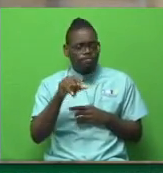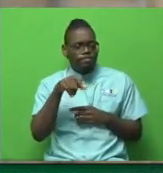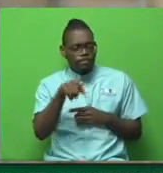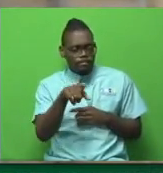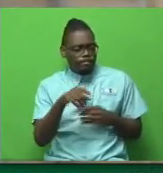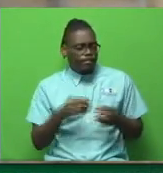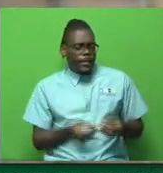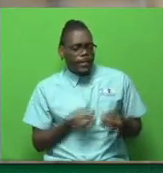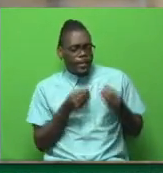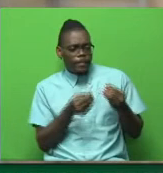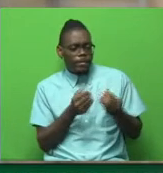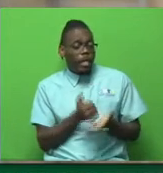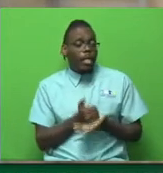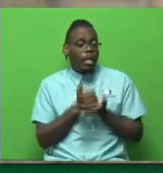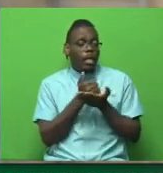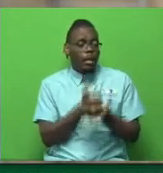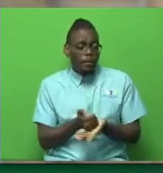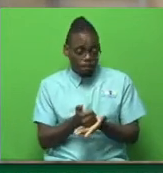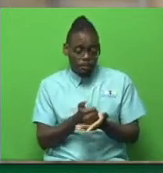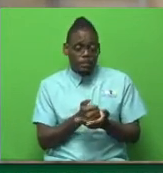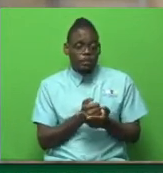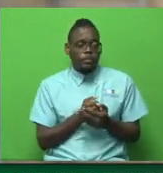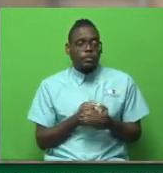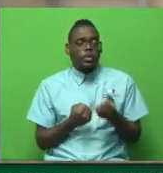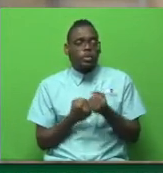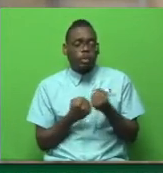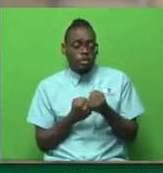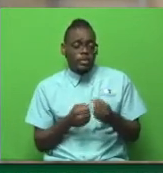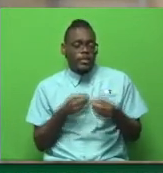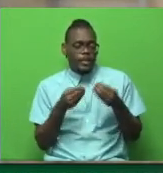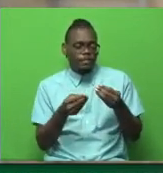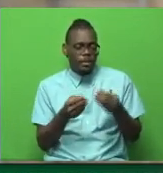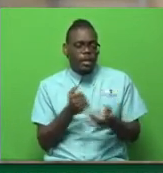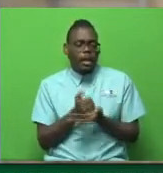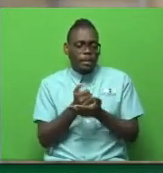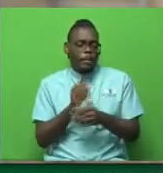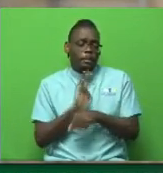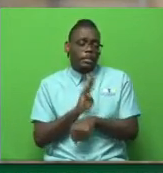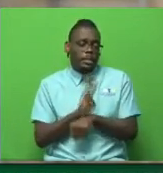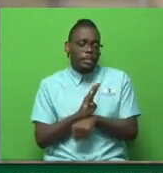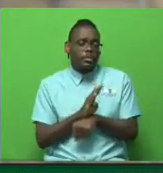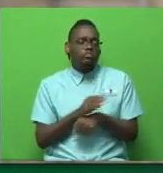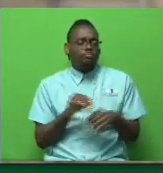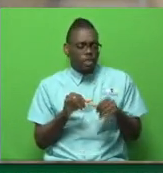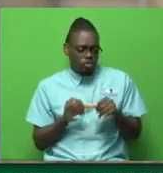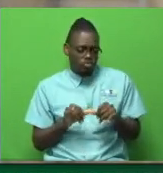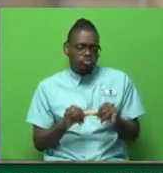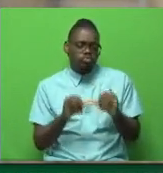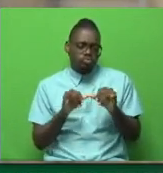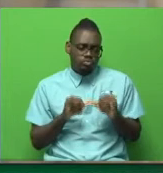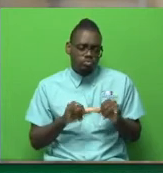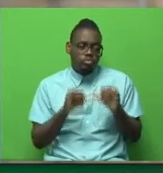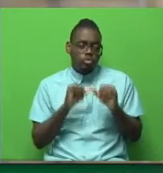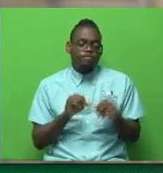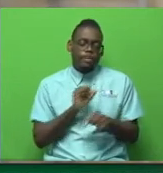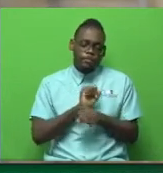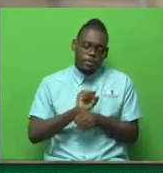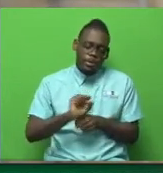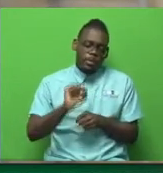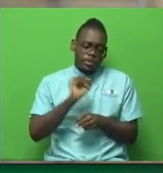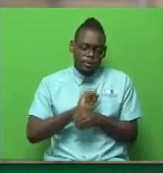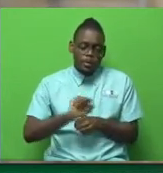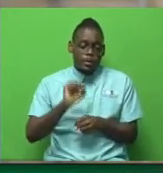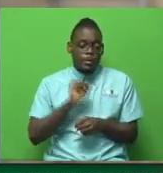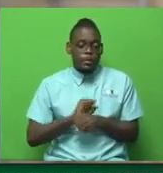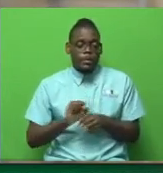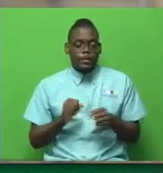price of a commodity or service low let me give you a story Mr Deputy speaker our habits have changed here in